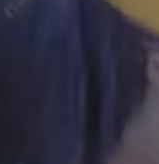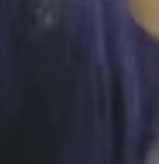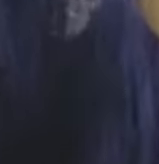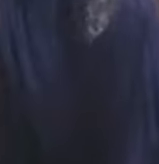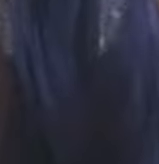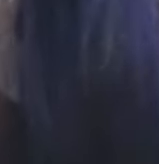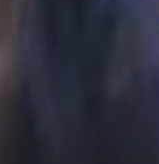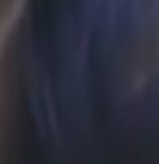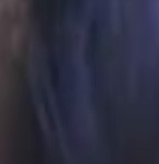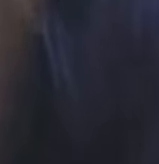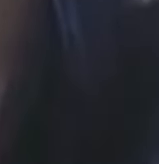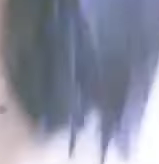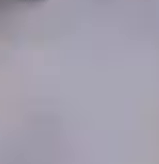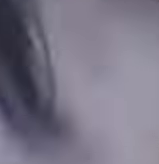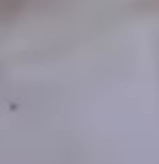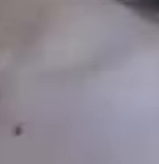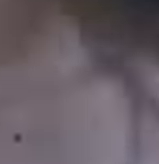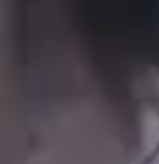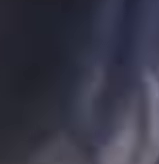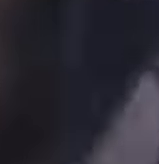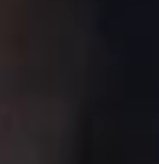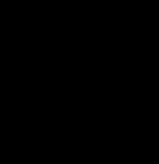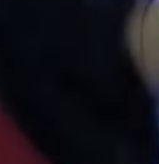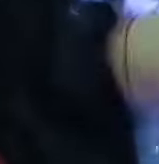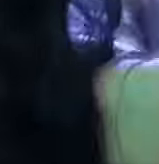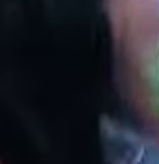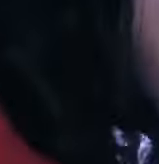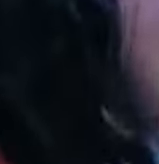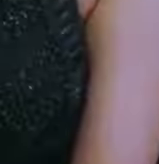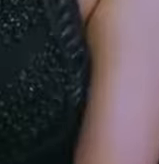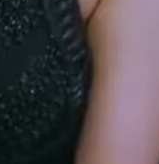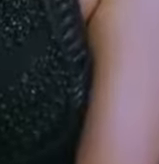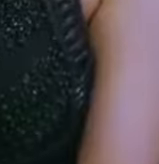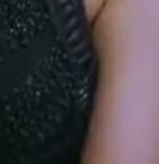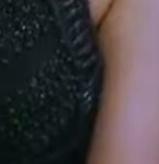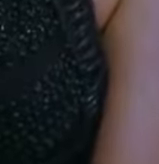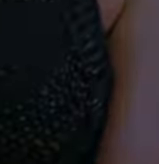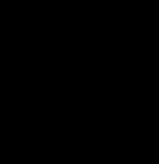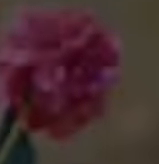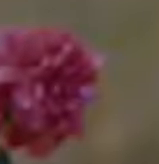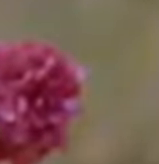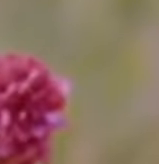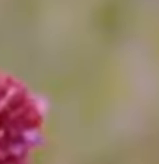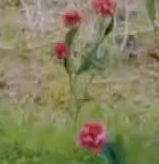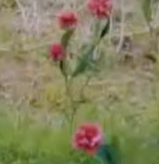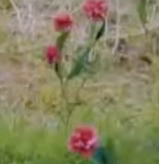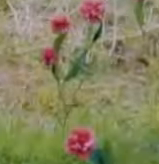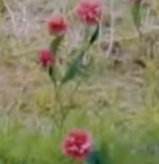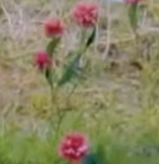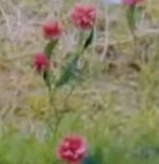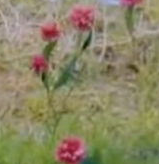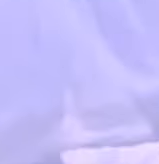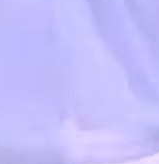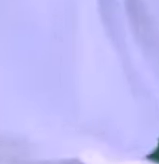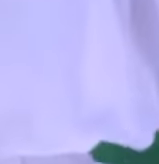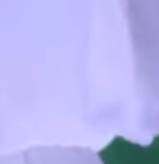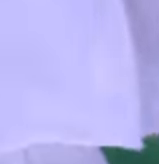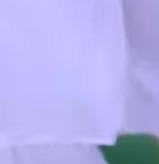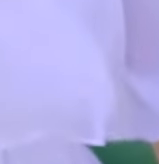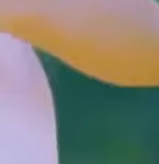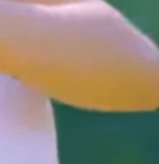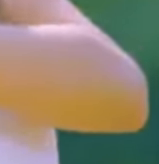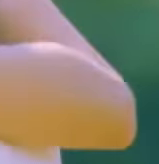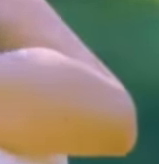gusto ko ng comfortable life. Ito na, meron na. Ang charming na bunso. Mamumukadkad na ang kanilang ganda